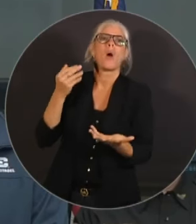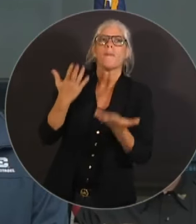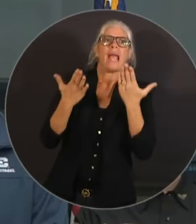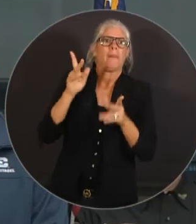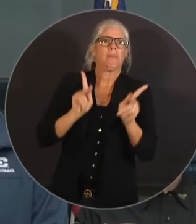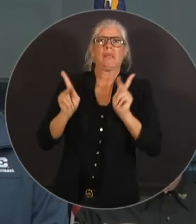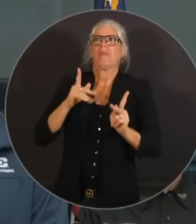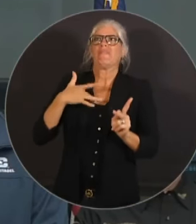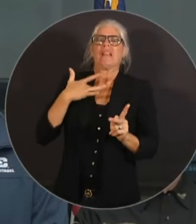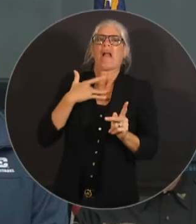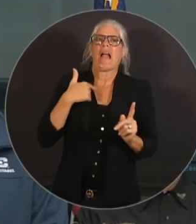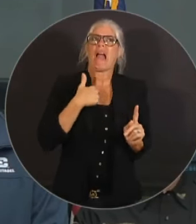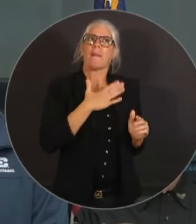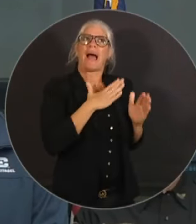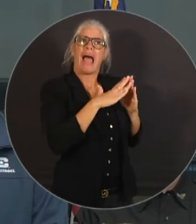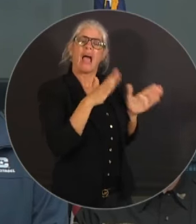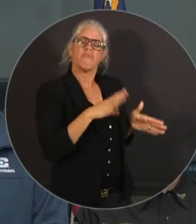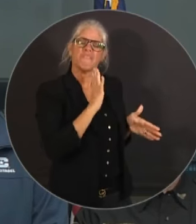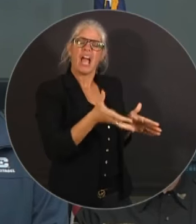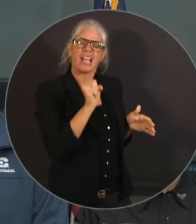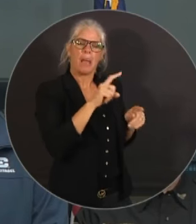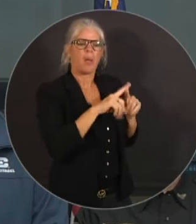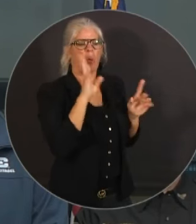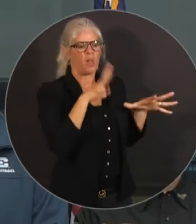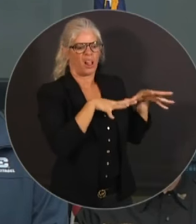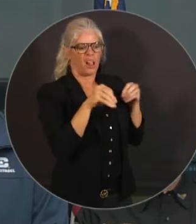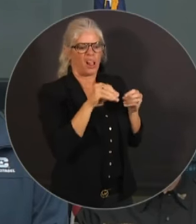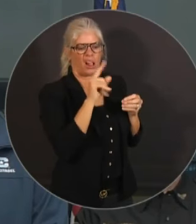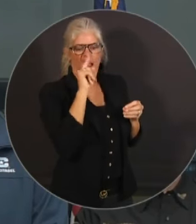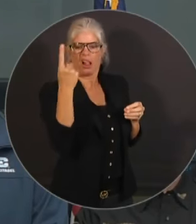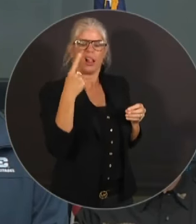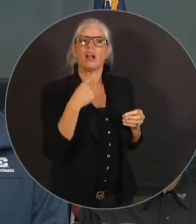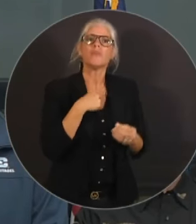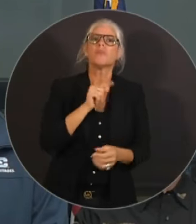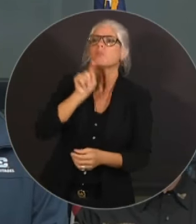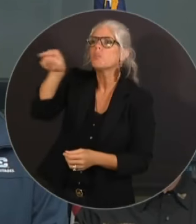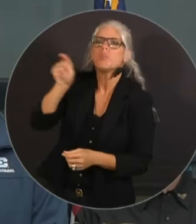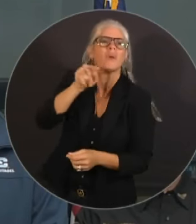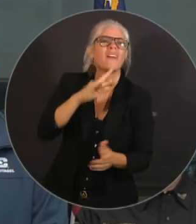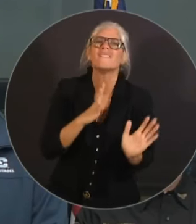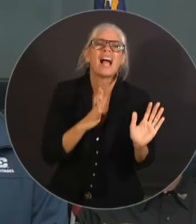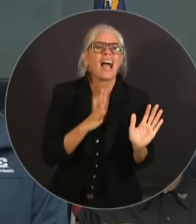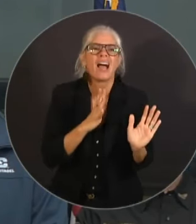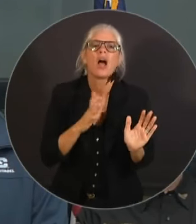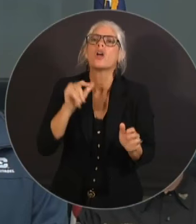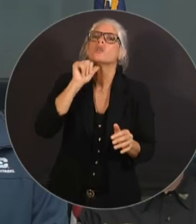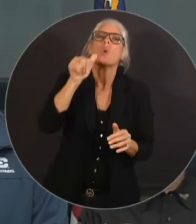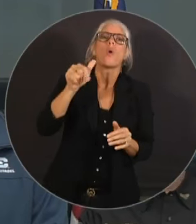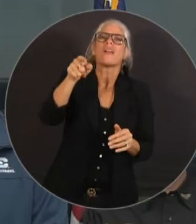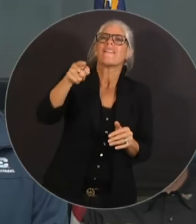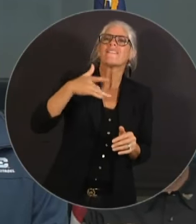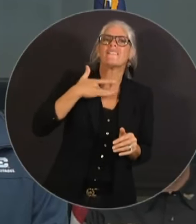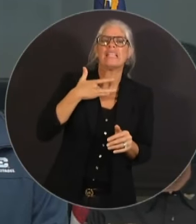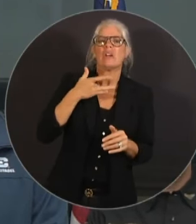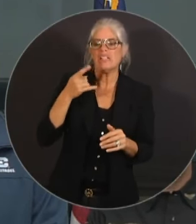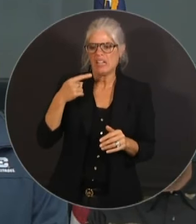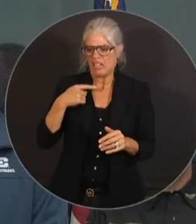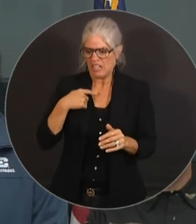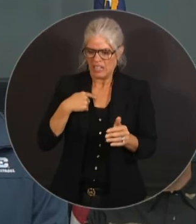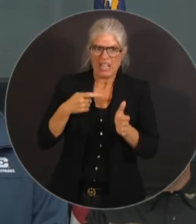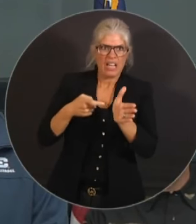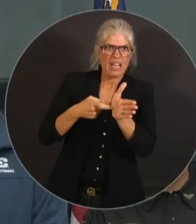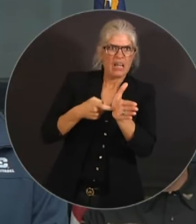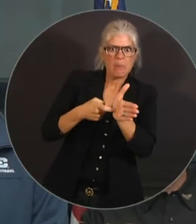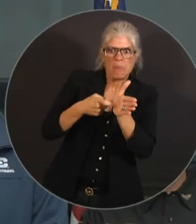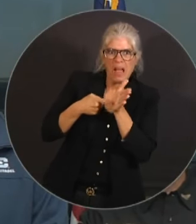and stuff and they're willing to drive more. That's fine. That's your choice. But do not feel like you have to get on an